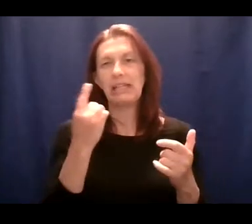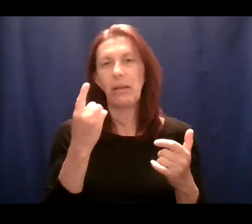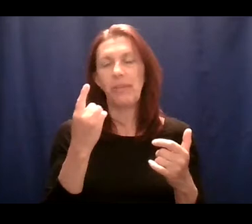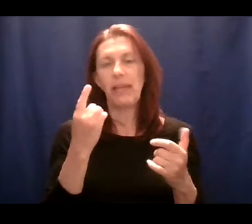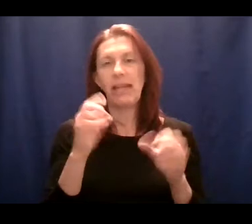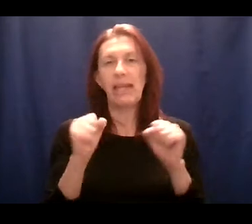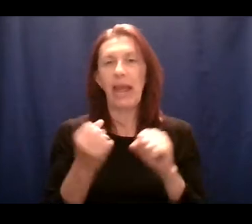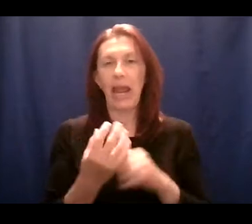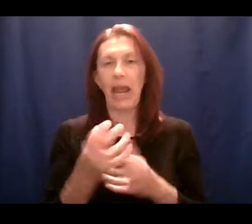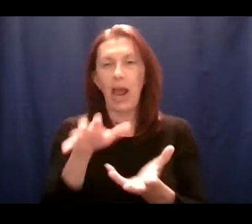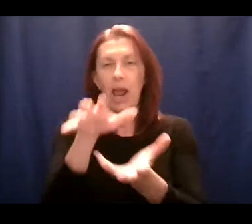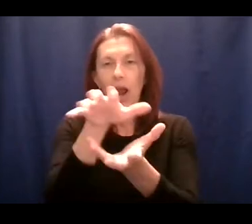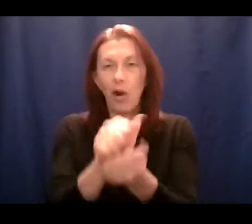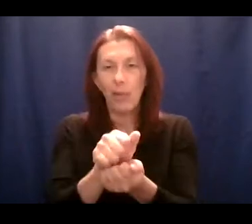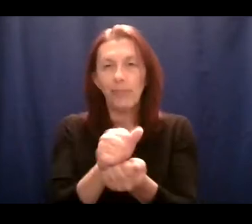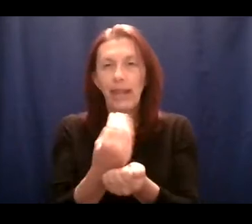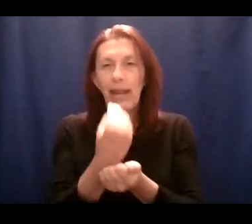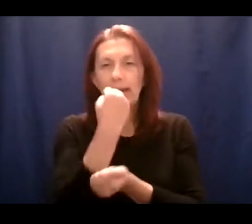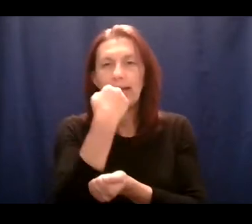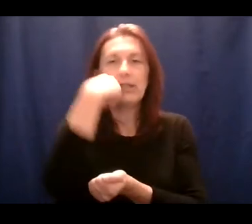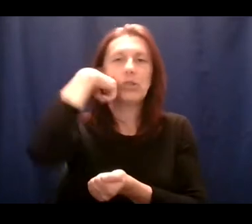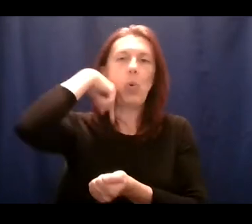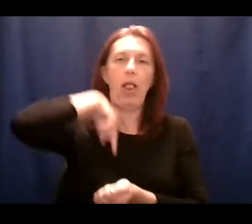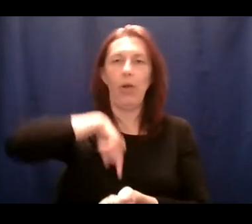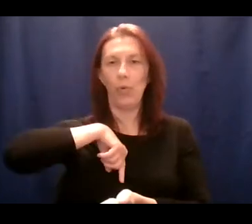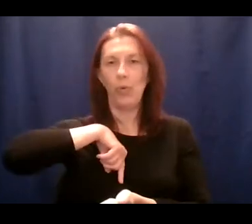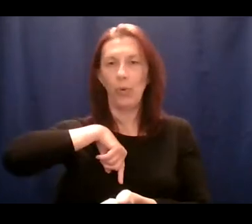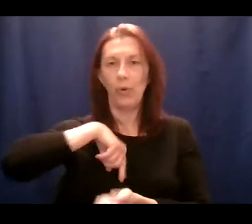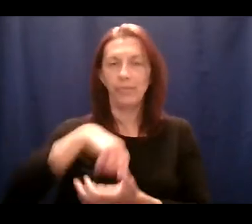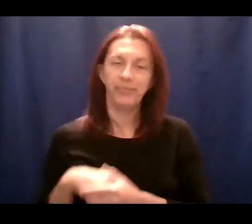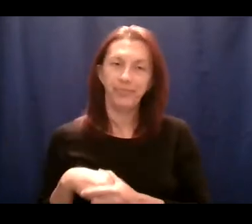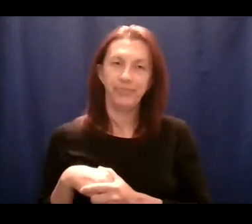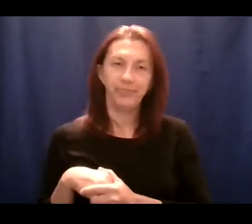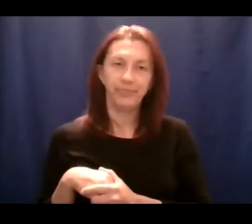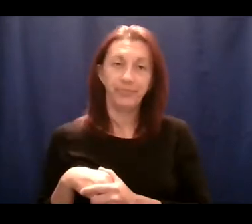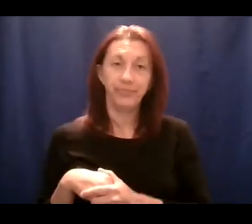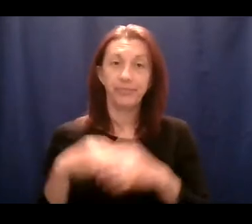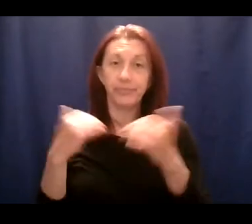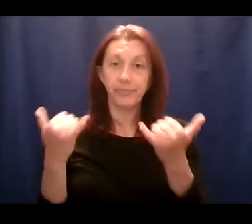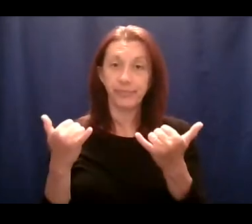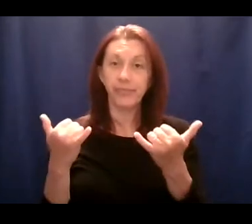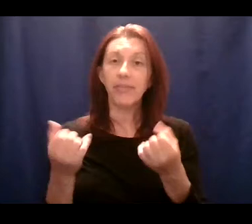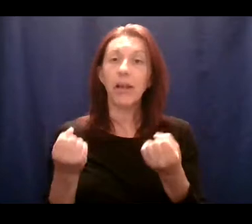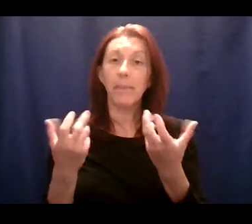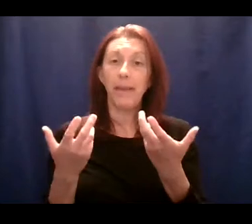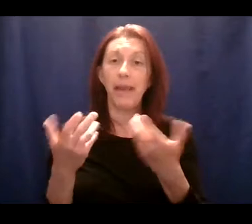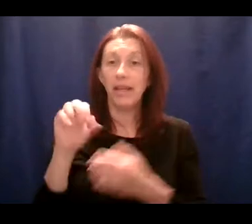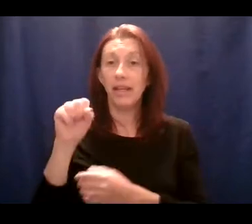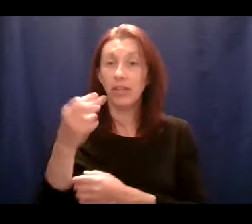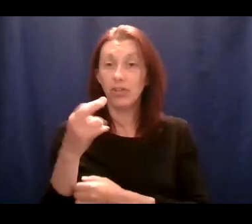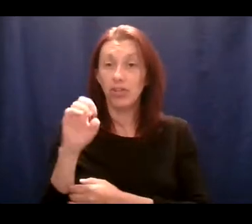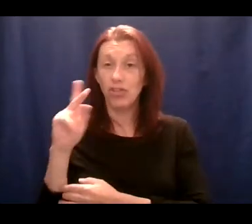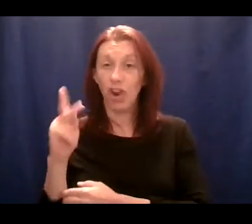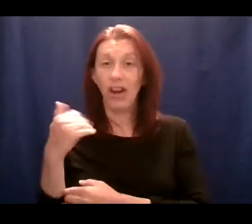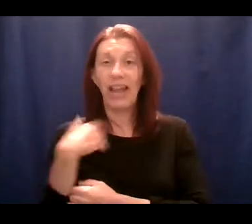swallows. So here are these long pointed teeth. And there are many sharks out there that have teeth very similar to